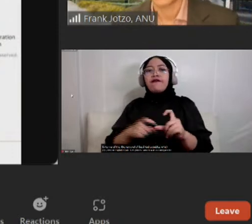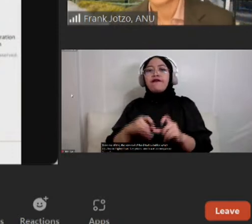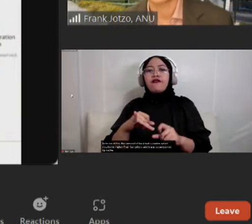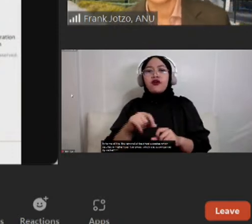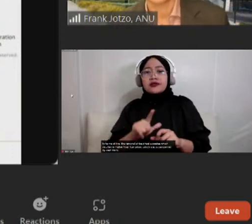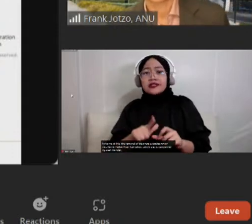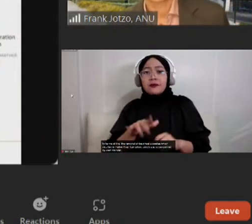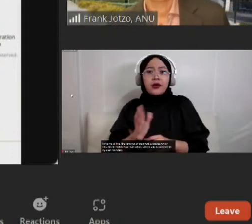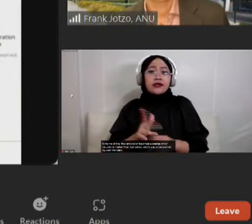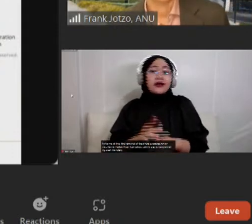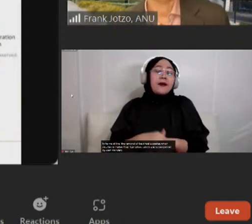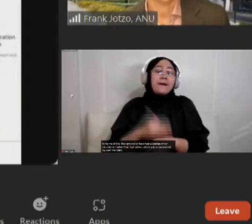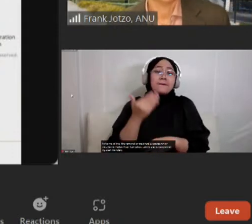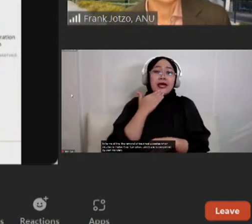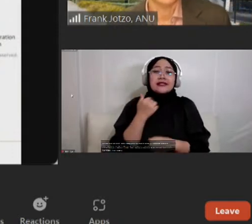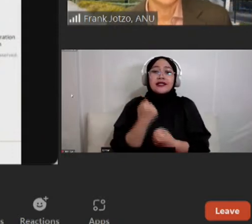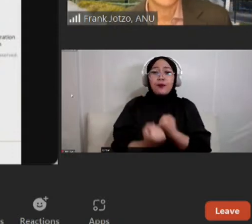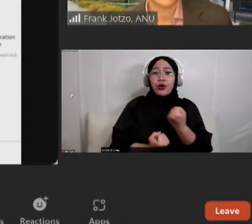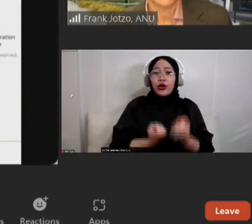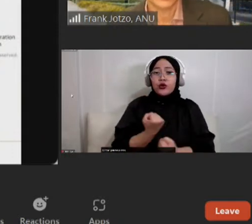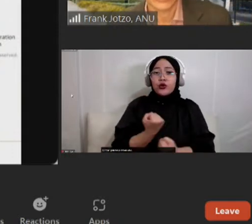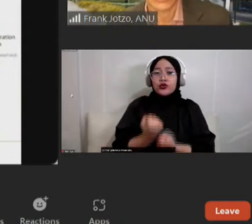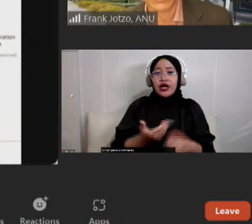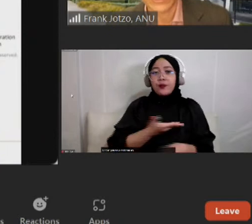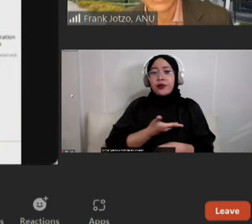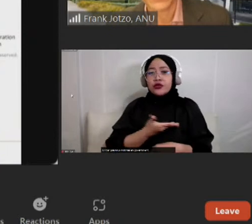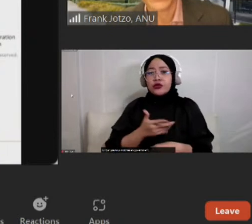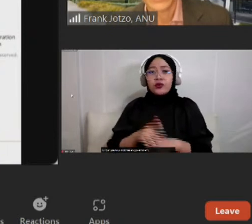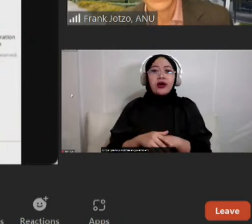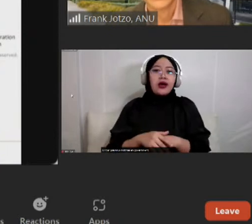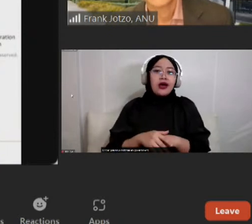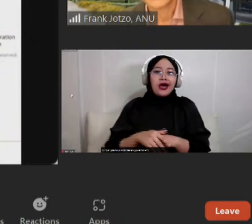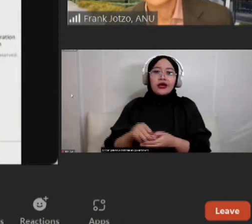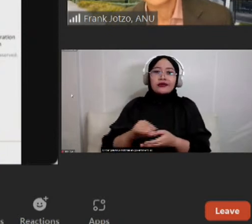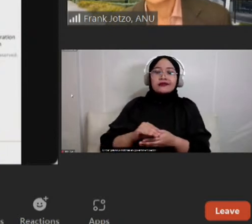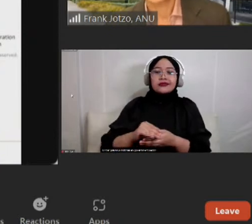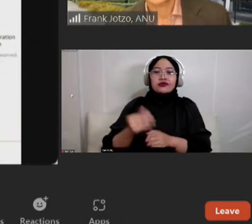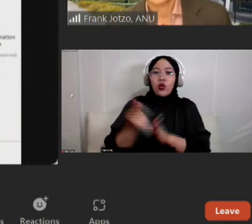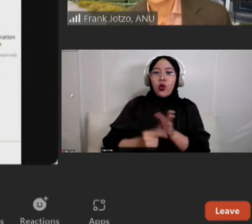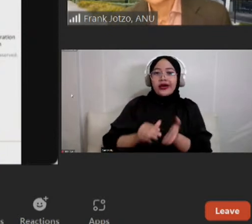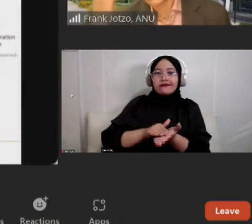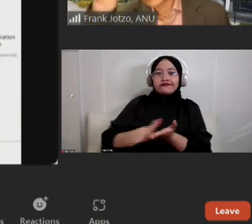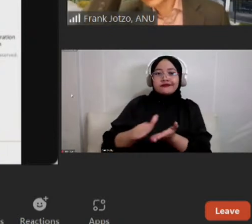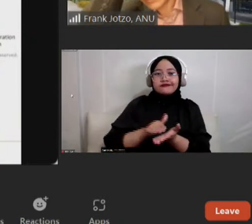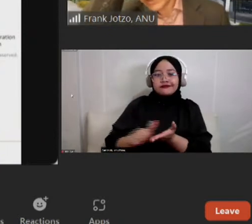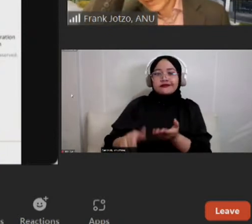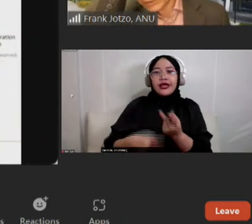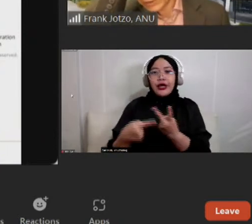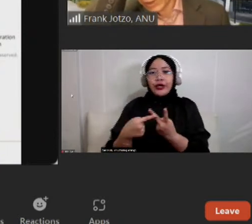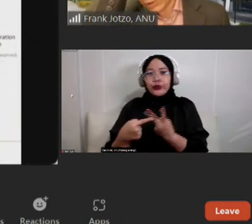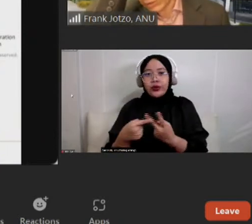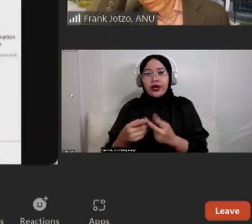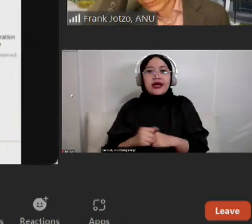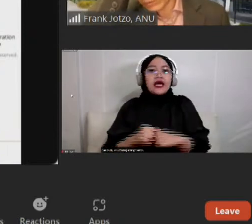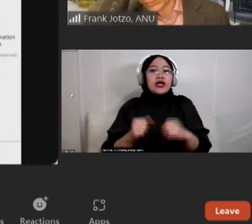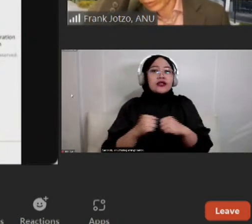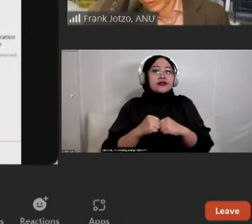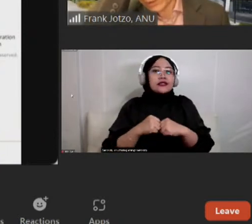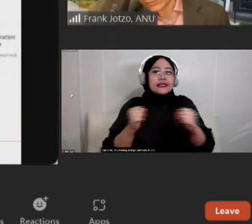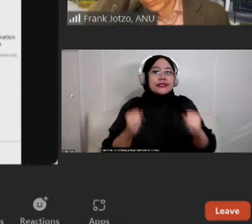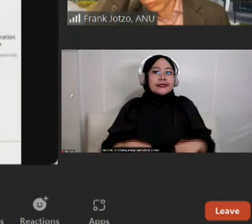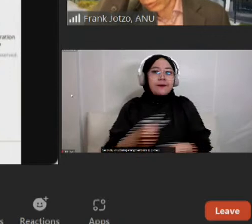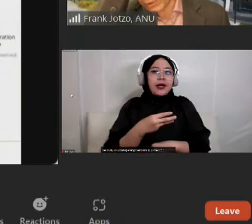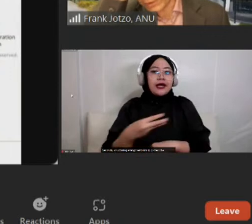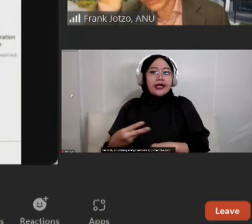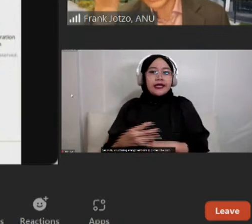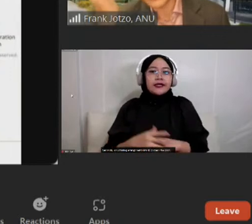cash transfers under previous Indonesian governments. Secondly, structuring energy tariffs to protect